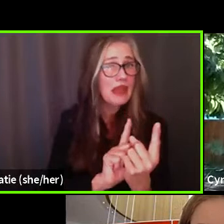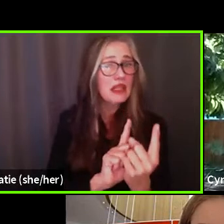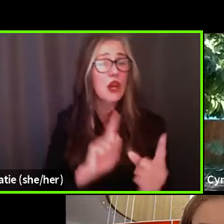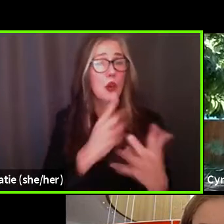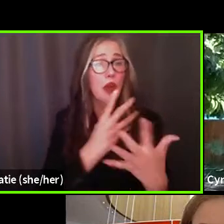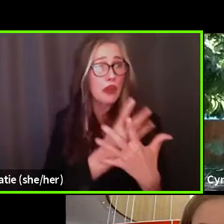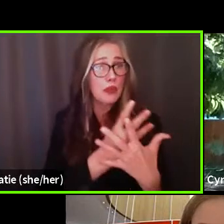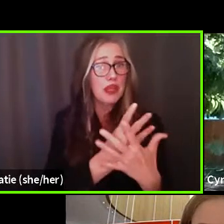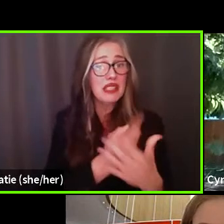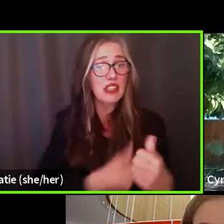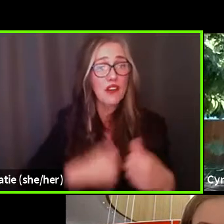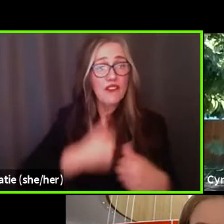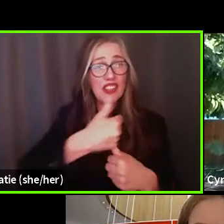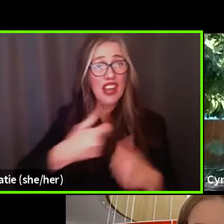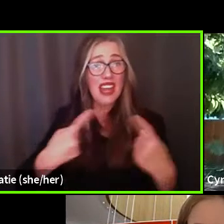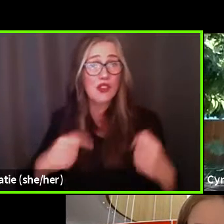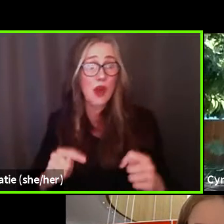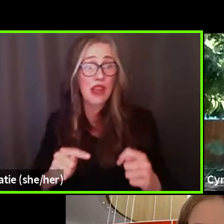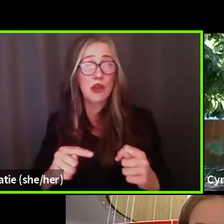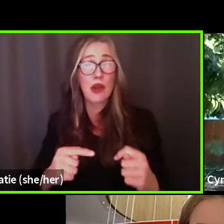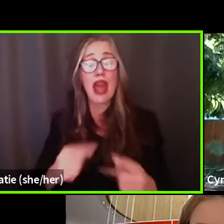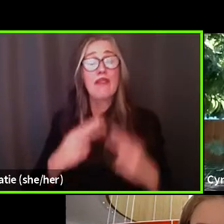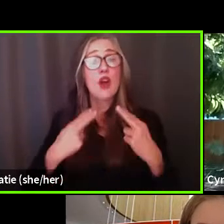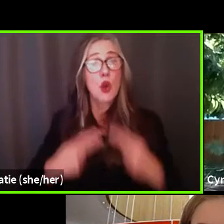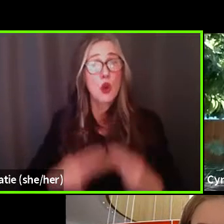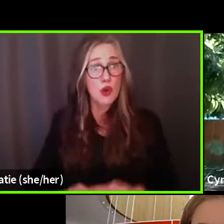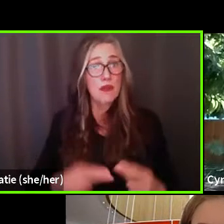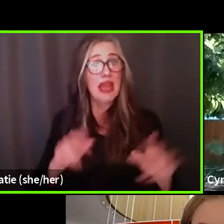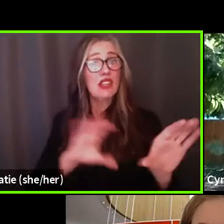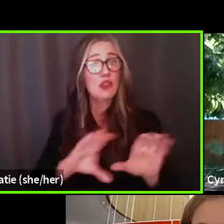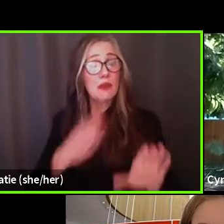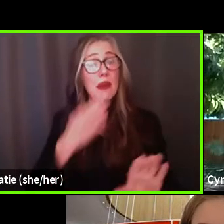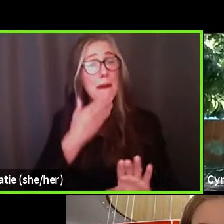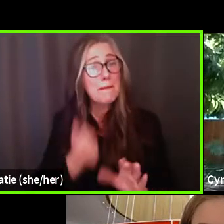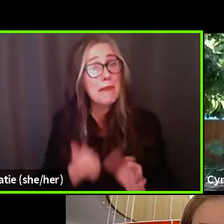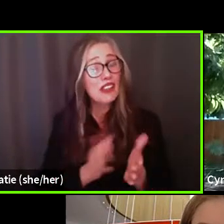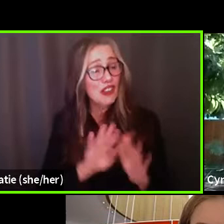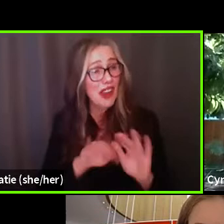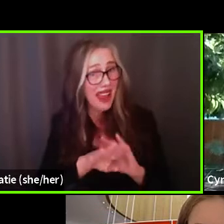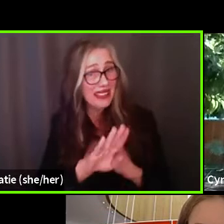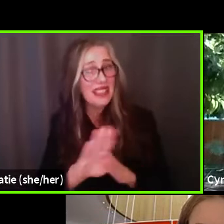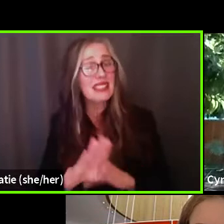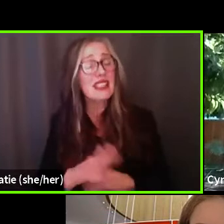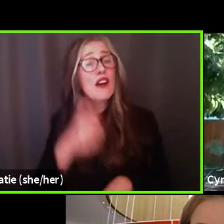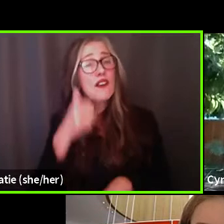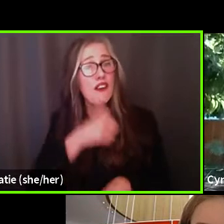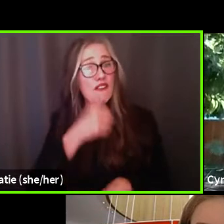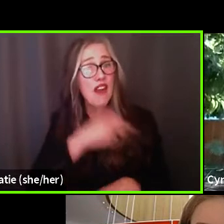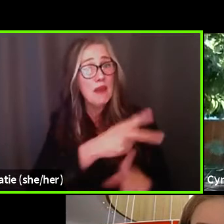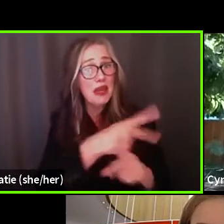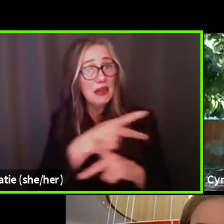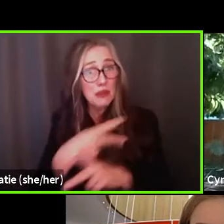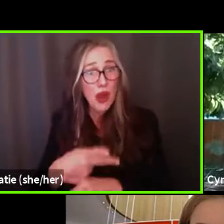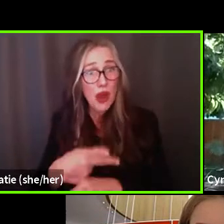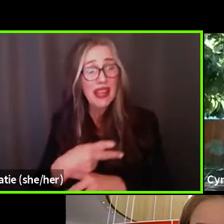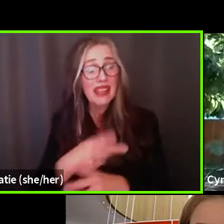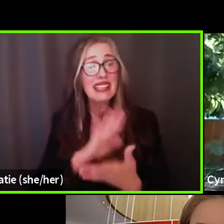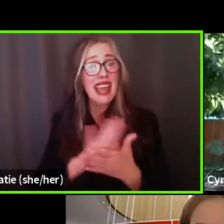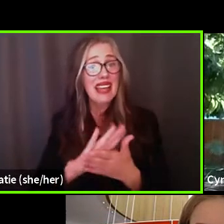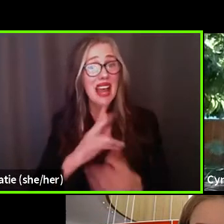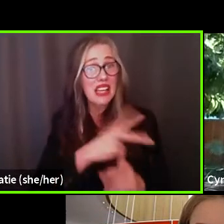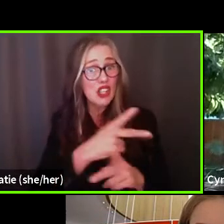advocated for humane treatment better access to feminine and hygiene products phone access and more one